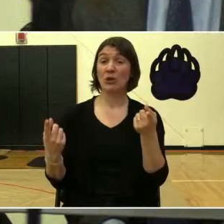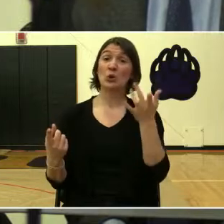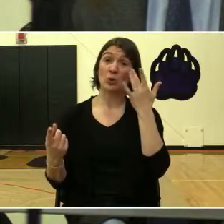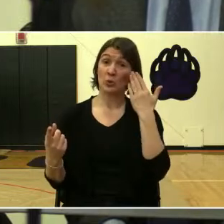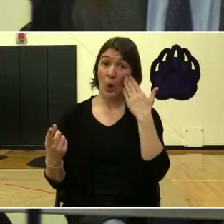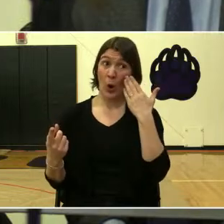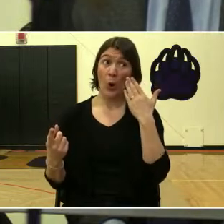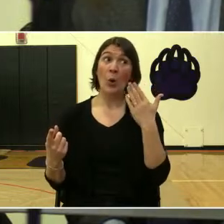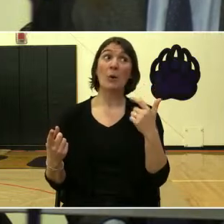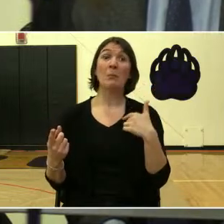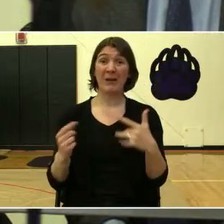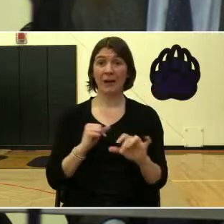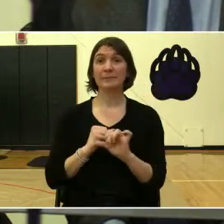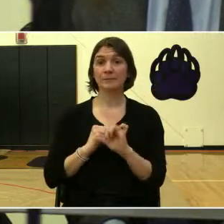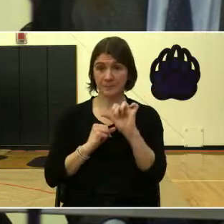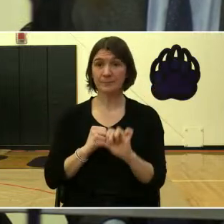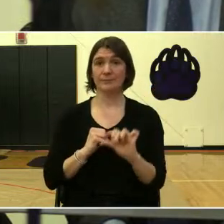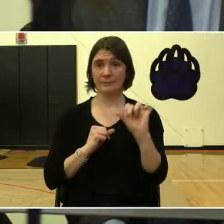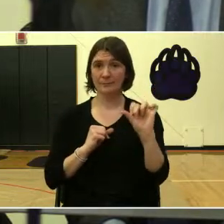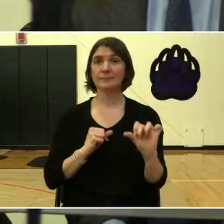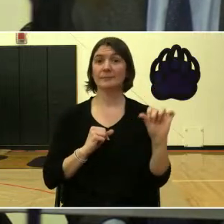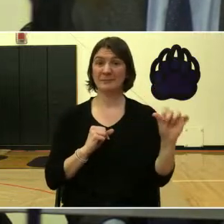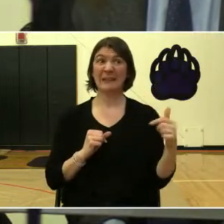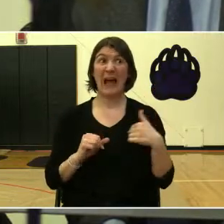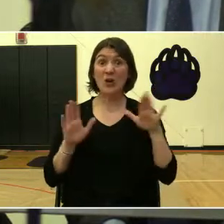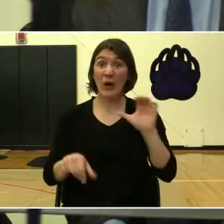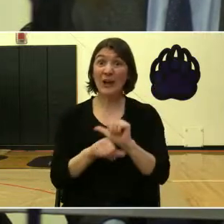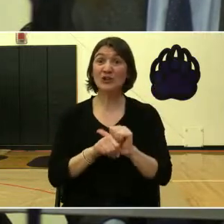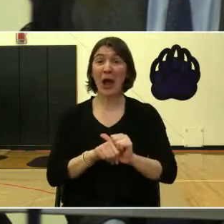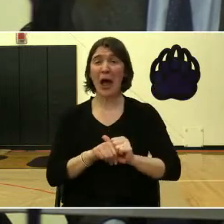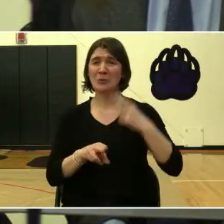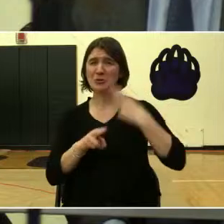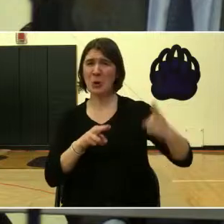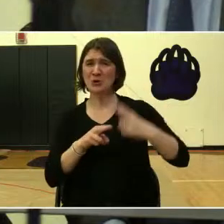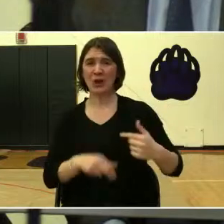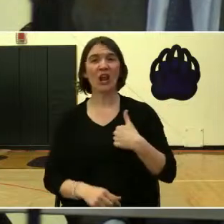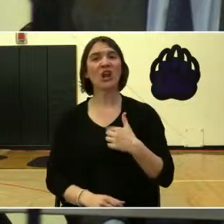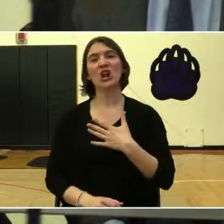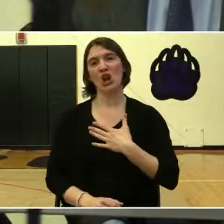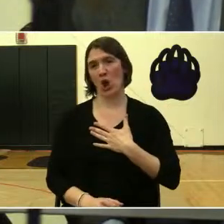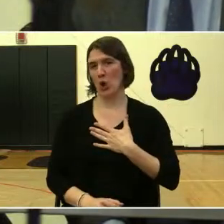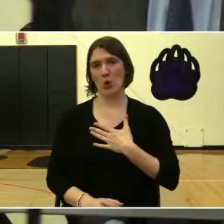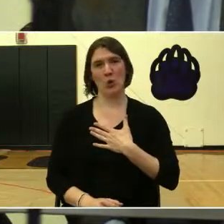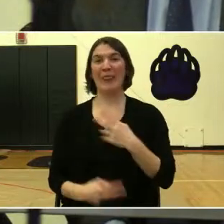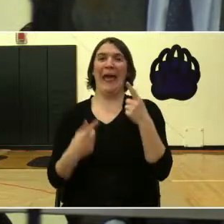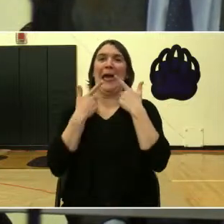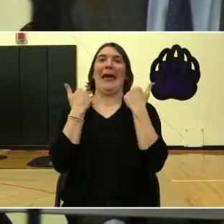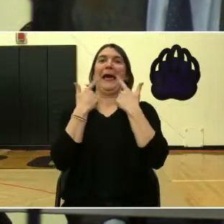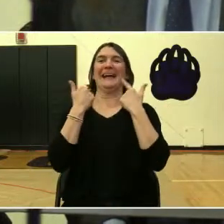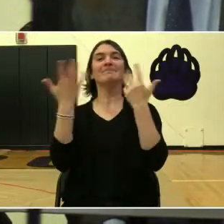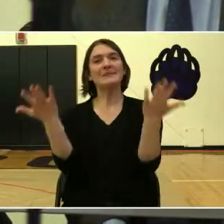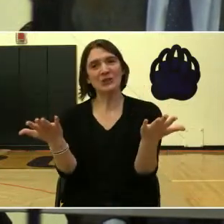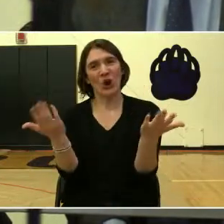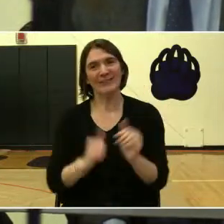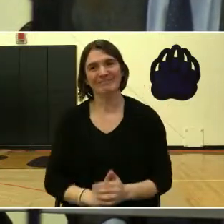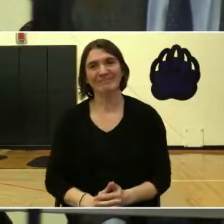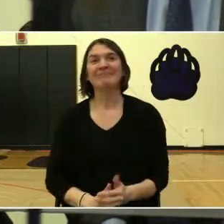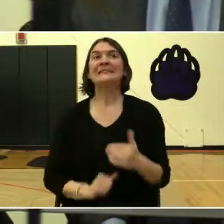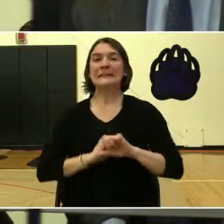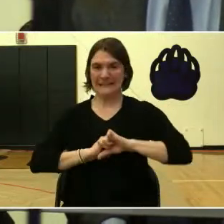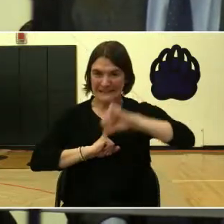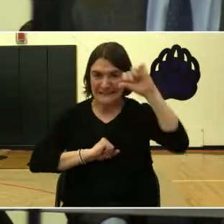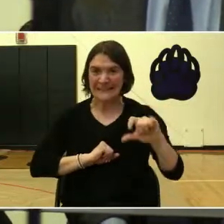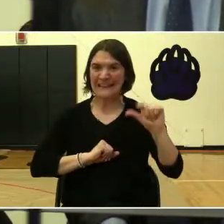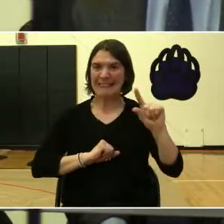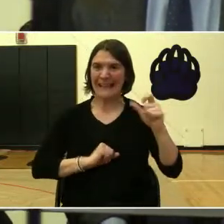of my time on the board uh I haven't done a great job of keeping them short uh so they go pretty late